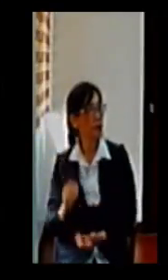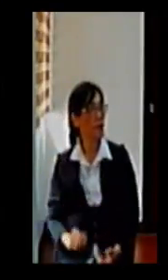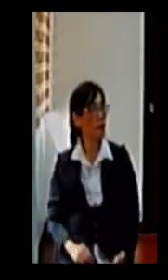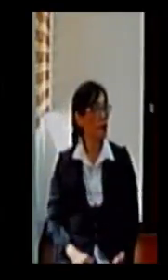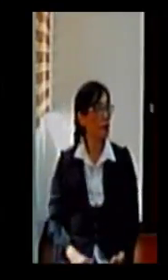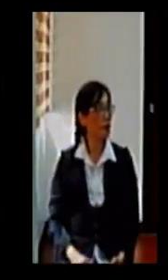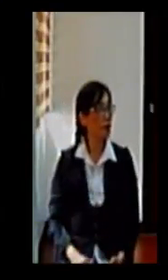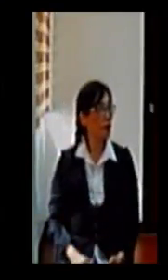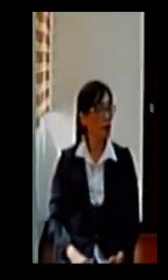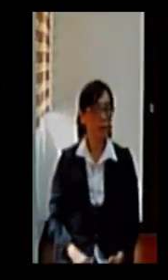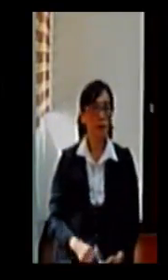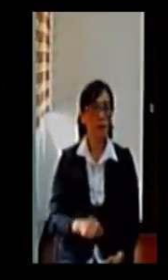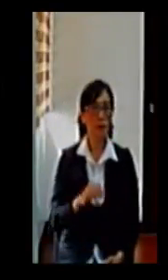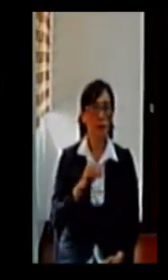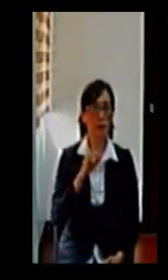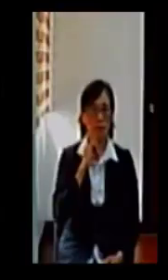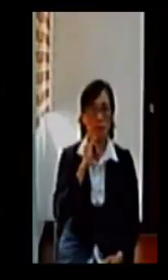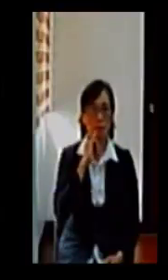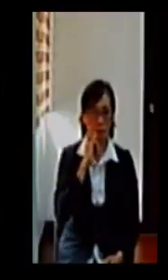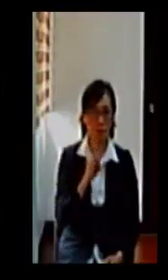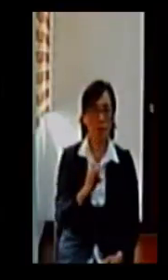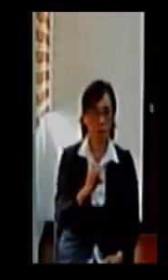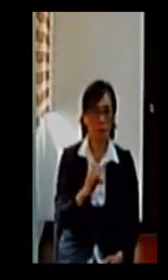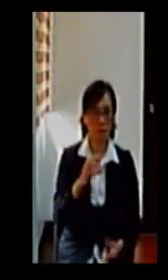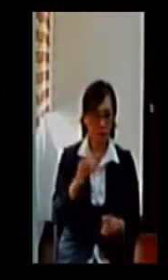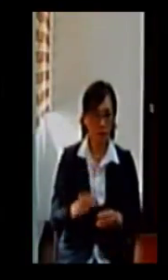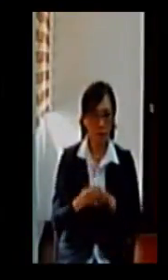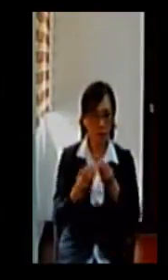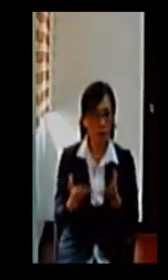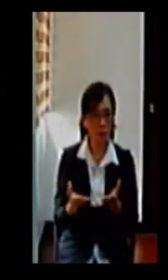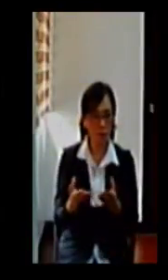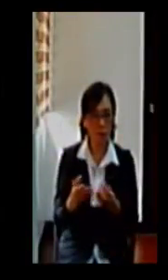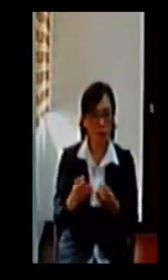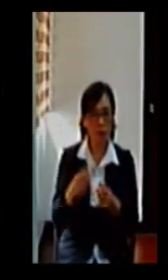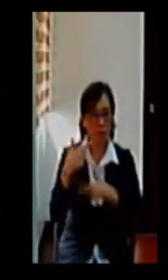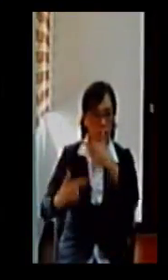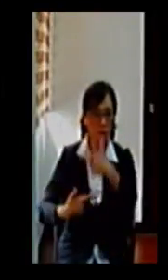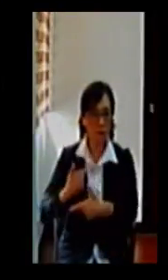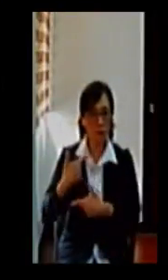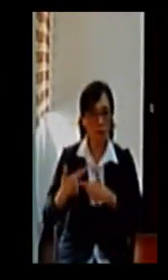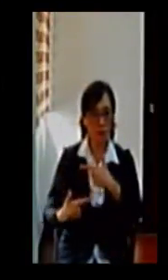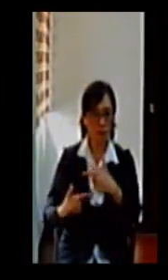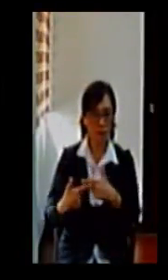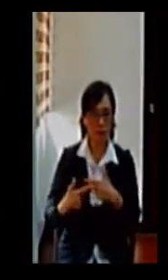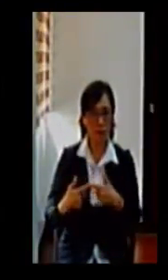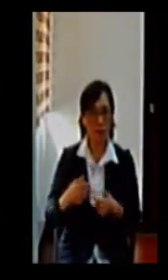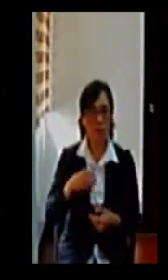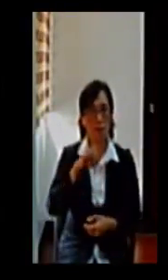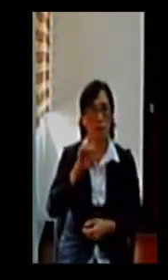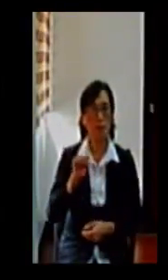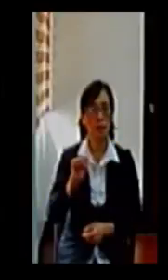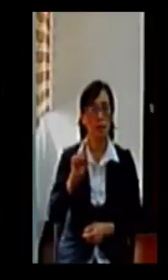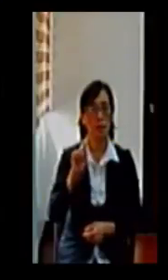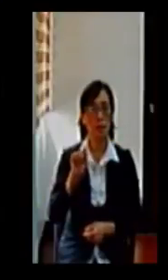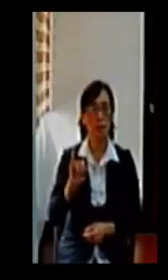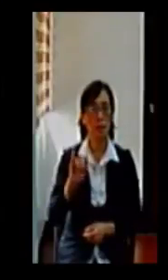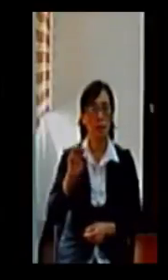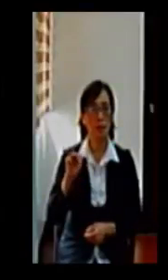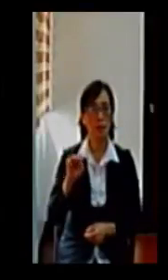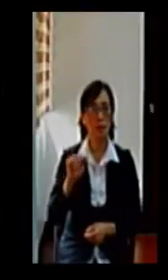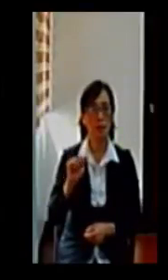Well, it is a contributor. In fact, in the global estimate is that